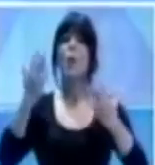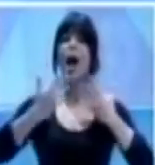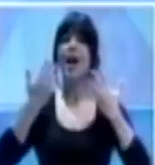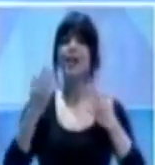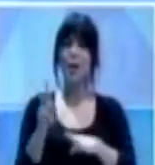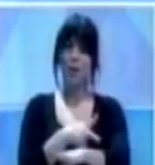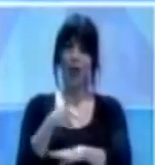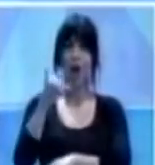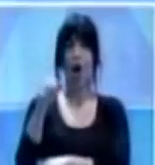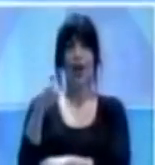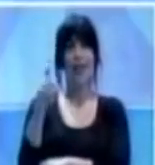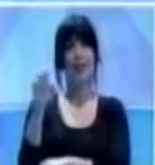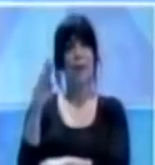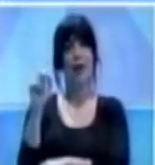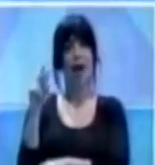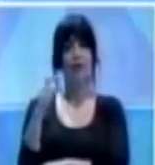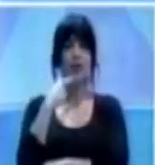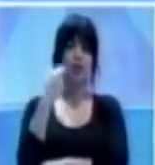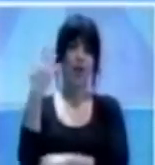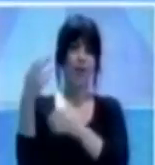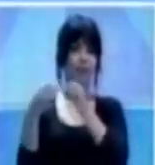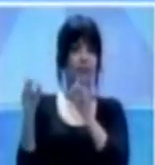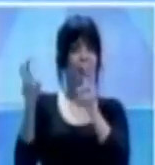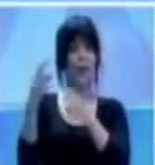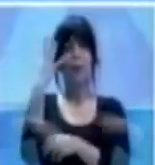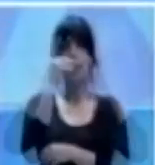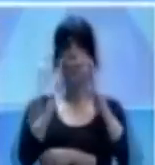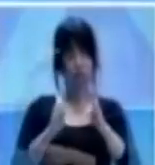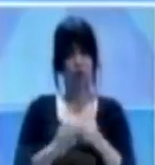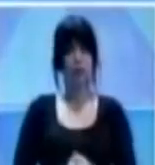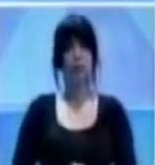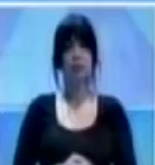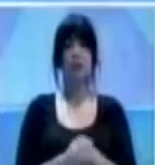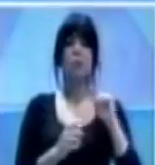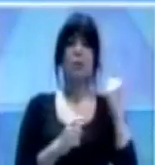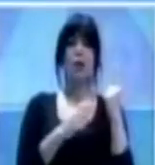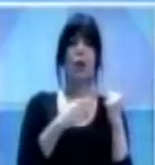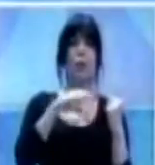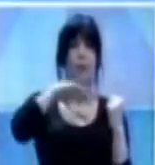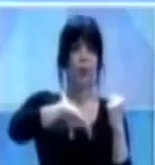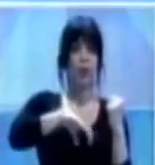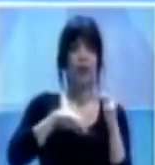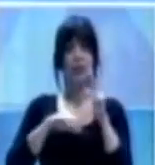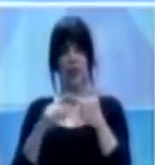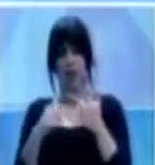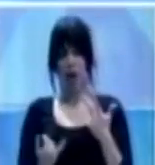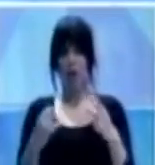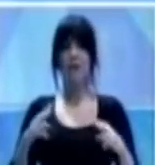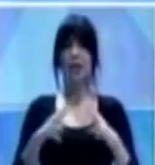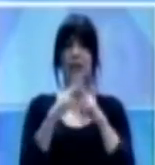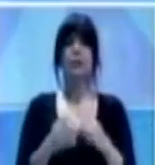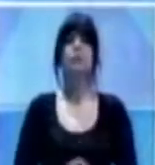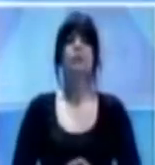as our poet Jorge de Bravo once stated in a wonderful metaphor. Mes amis, on reconnaît l'importance que la